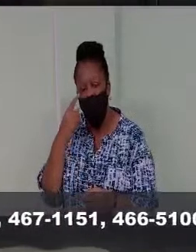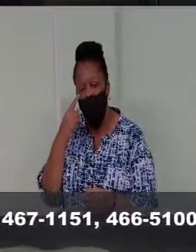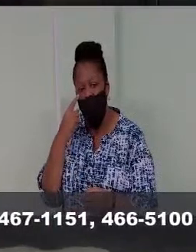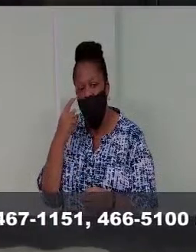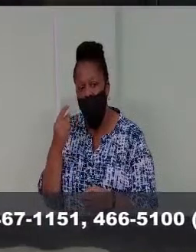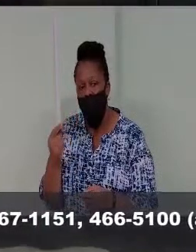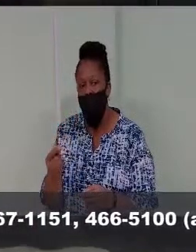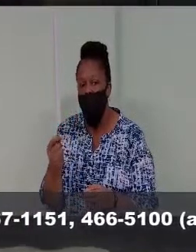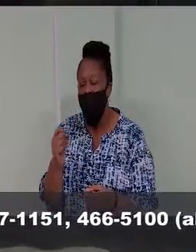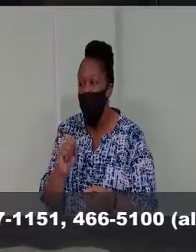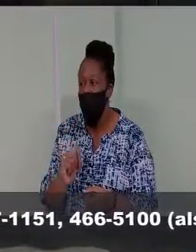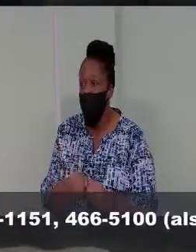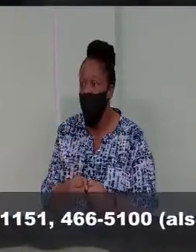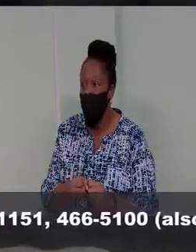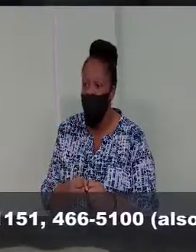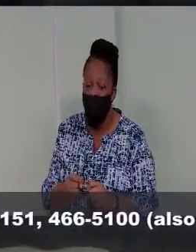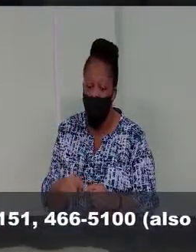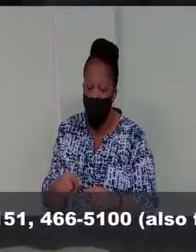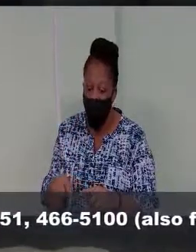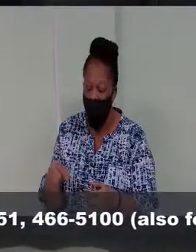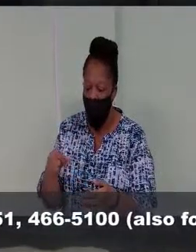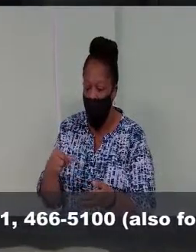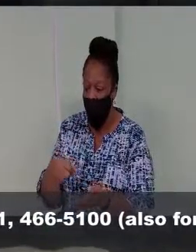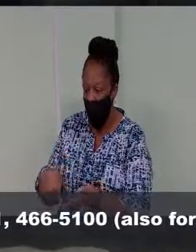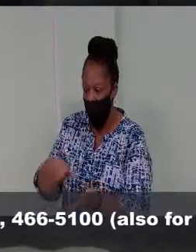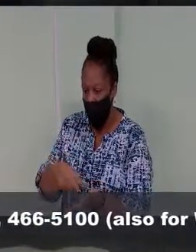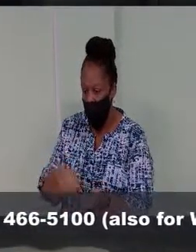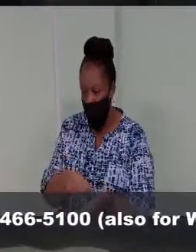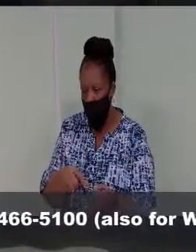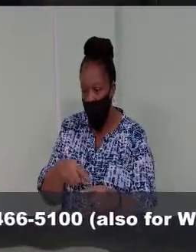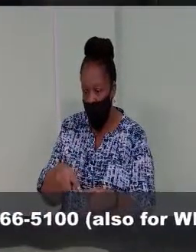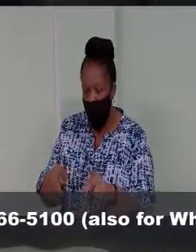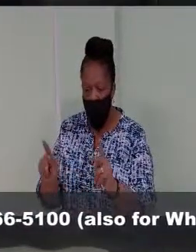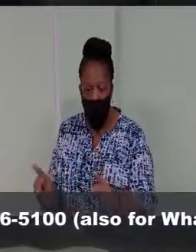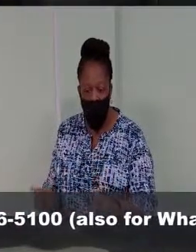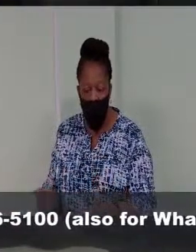the necessary stimulus packages that would have been